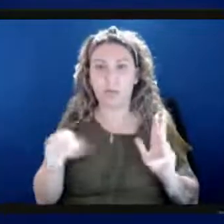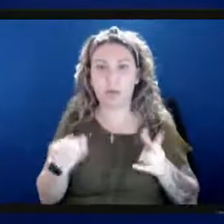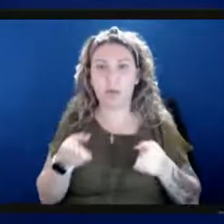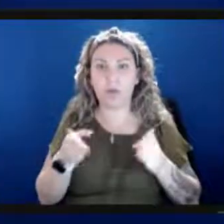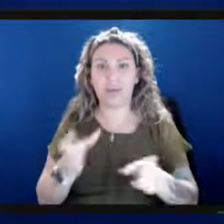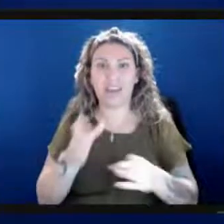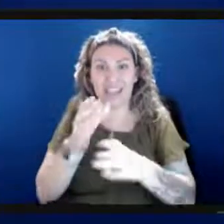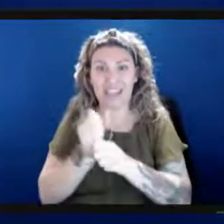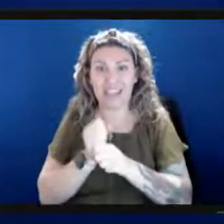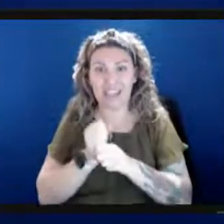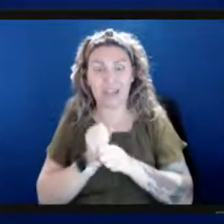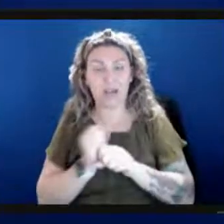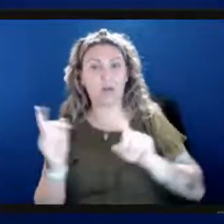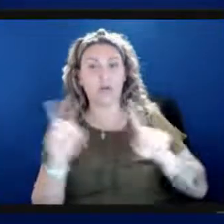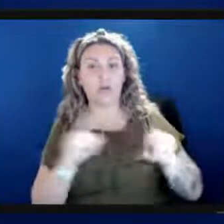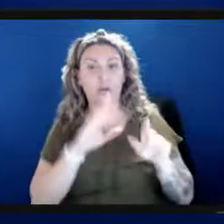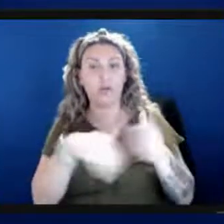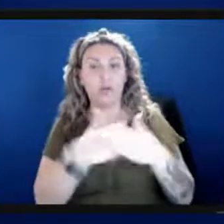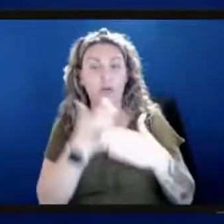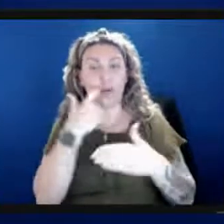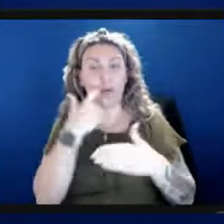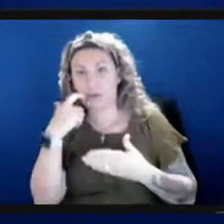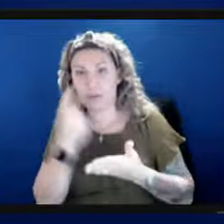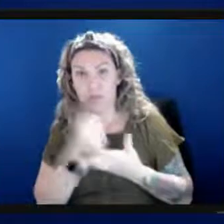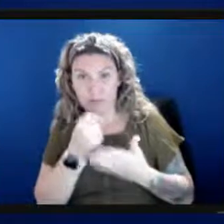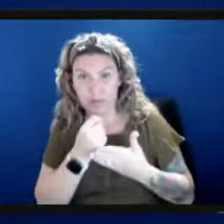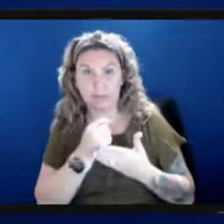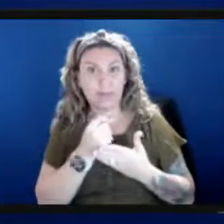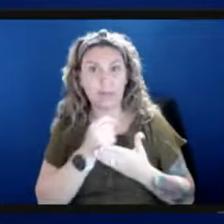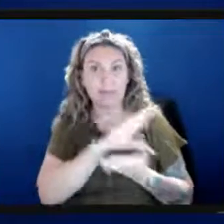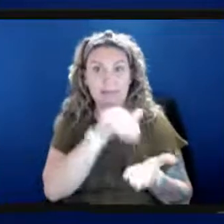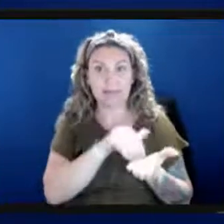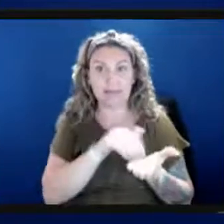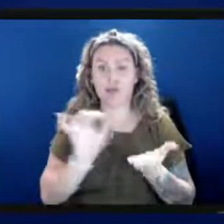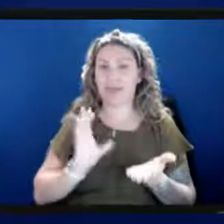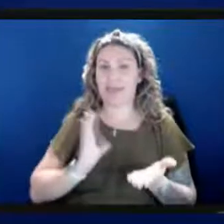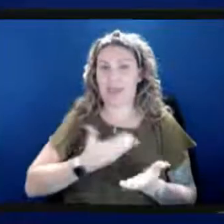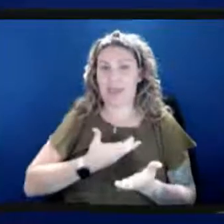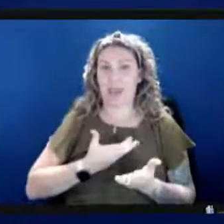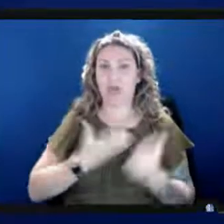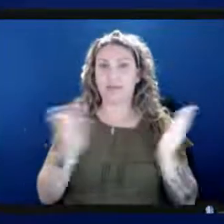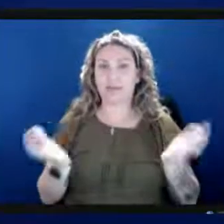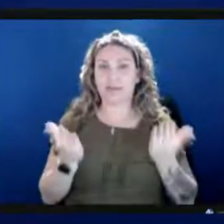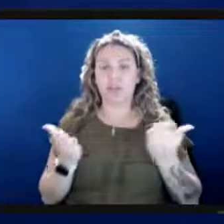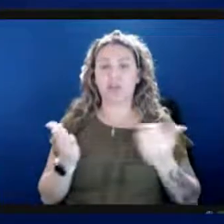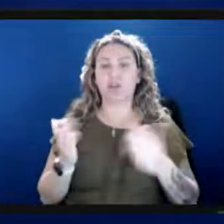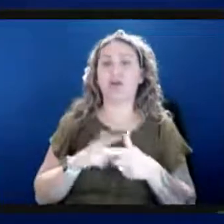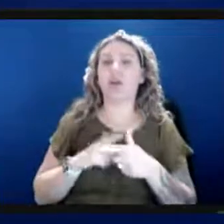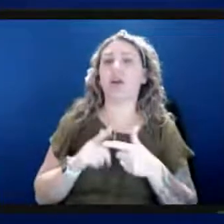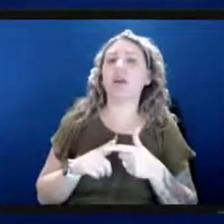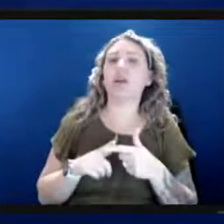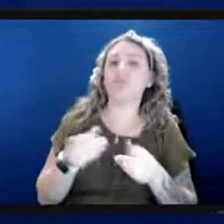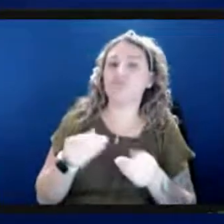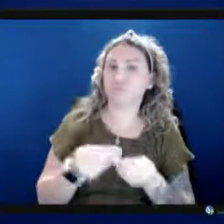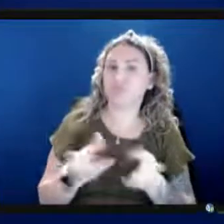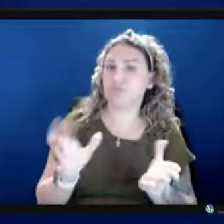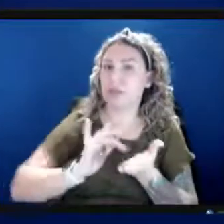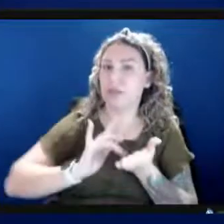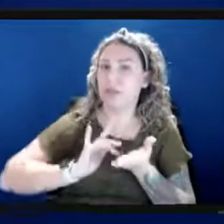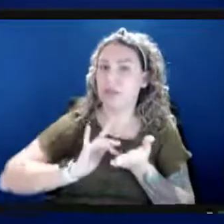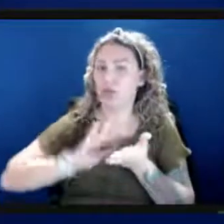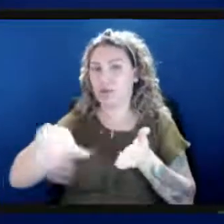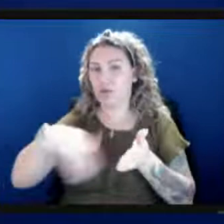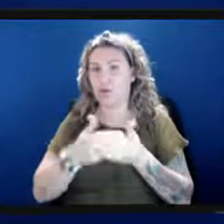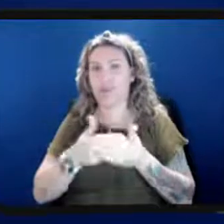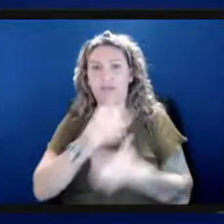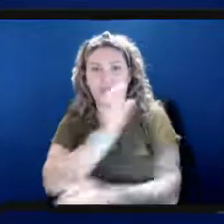to an addiction treatment center, which is an opioid treatment program like ours here. You will be dispensed the medication. So you'll come to the clinic, you will